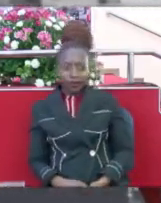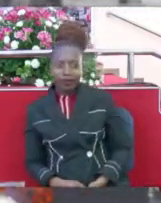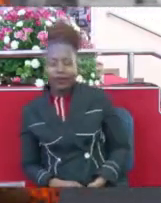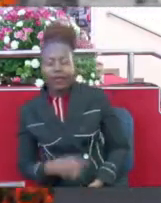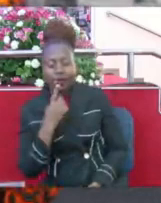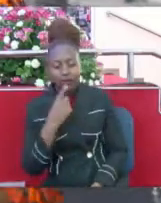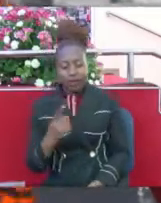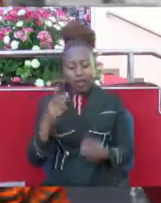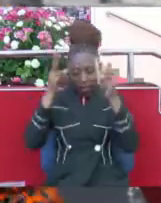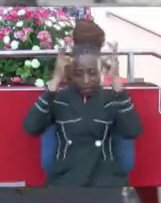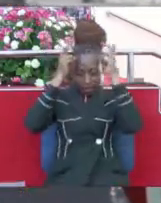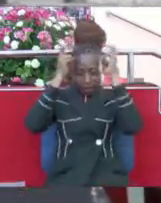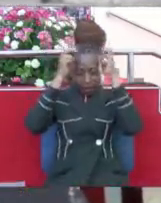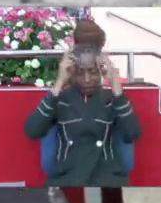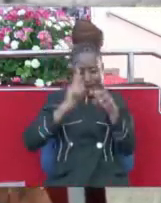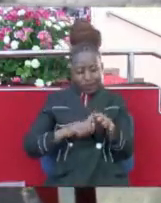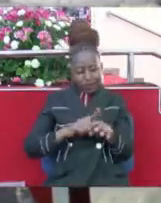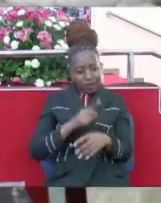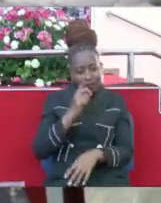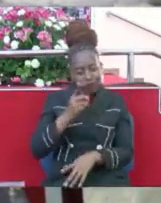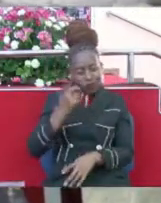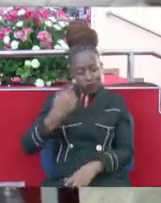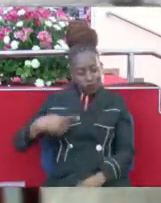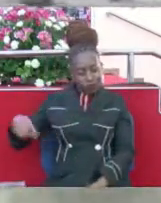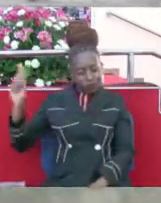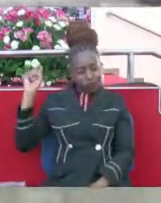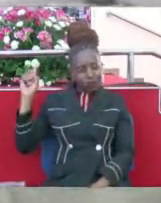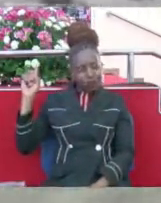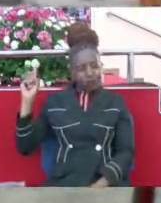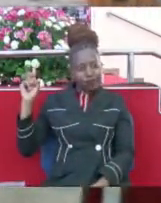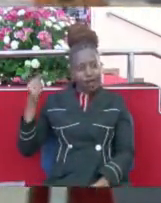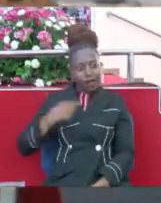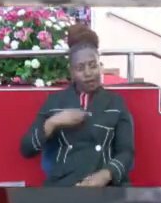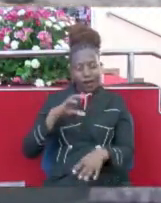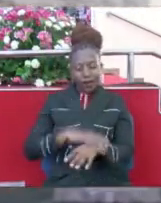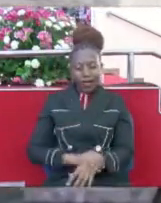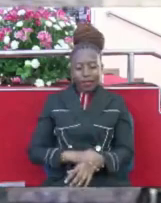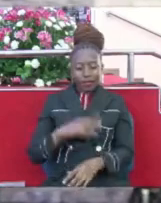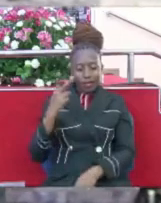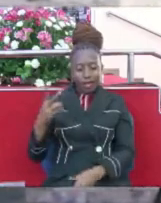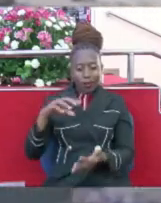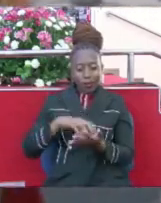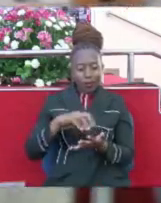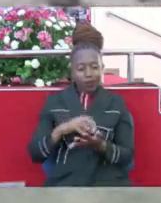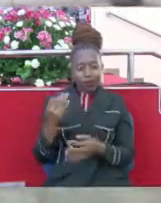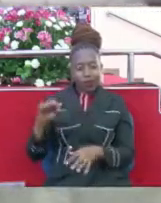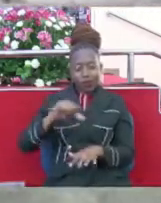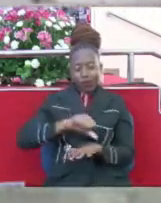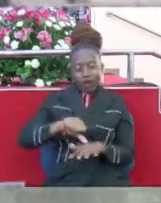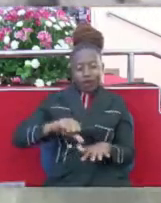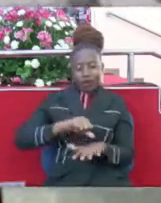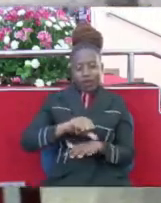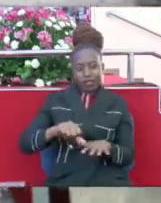for you to pack and leave. I am getting my double portion of anointing. And at this juncture, if you could